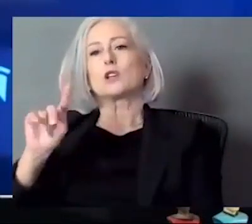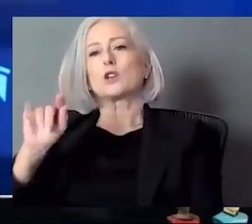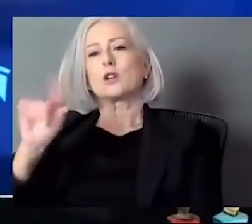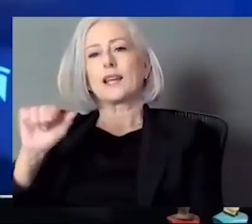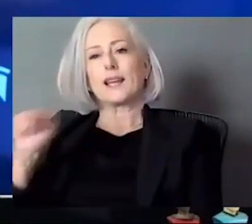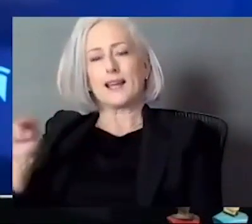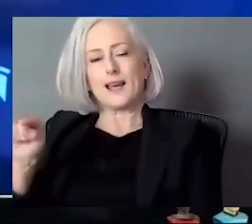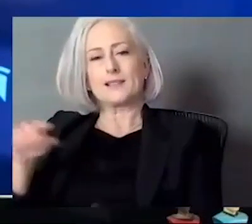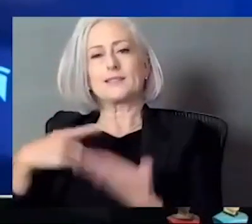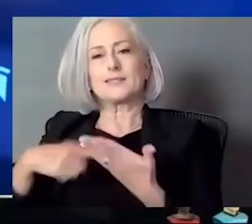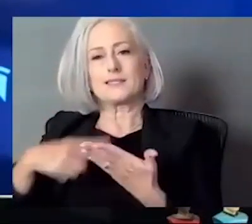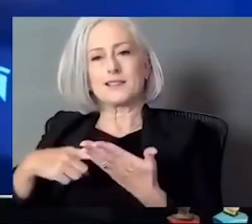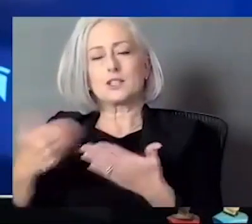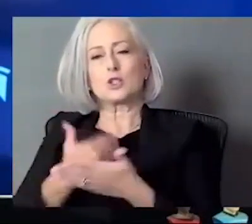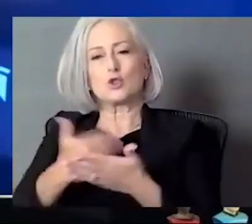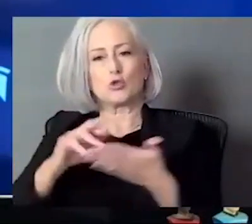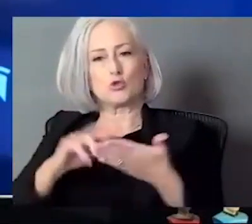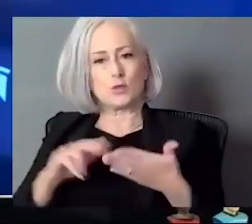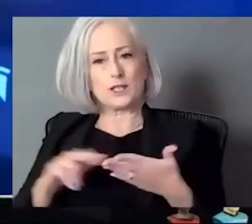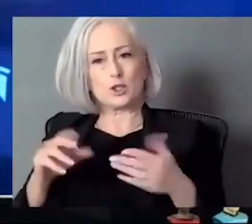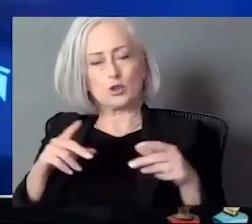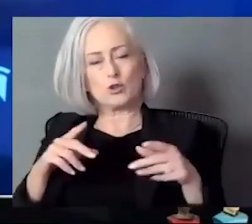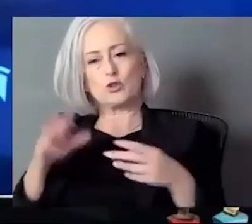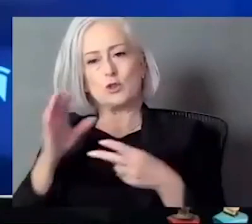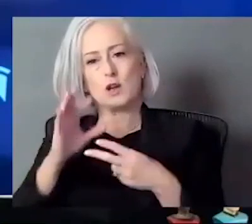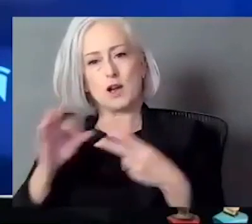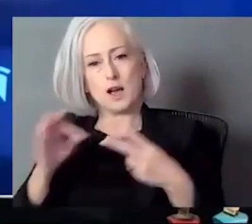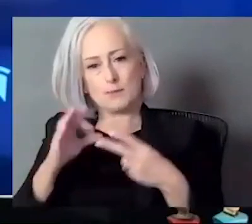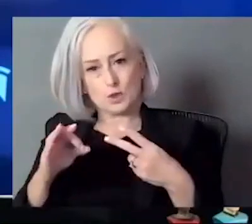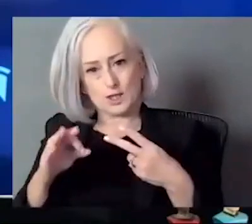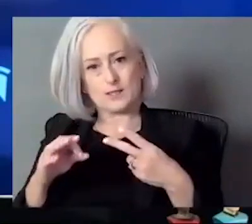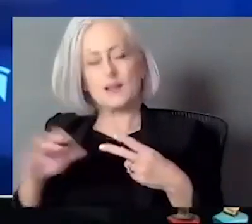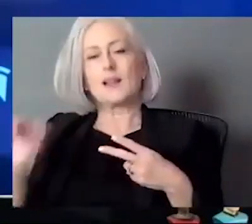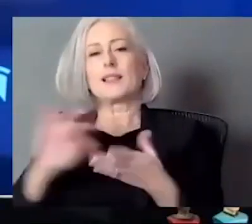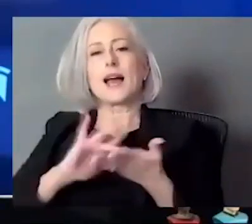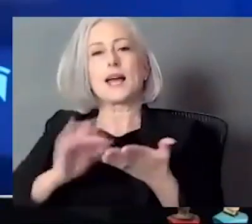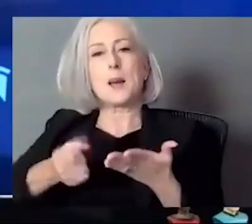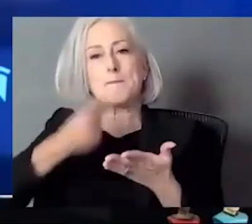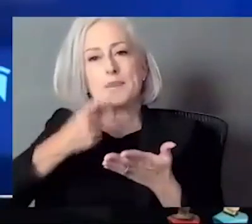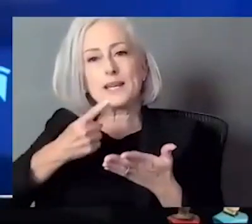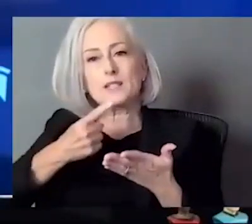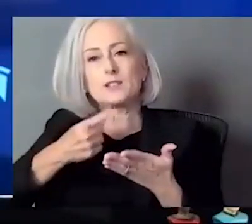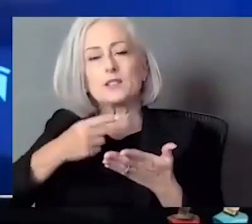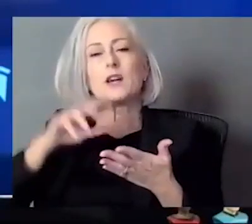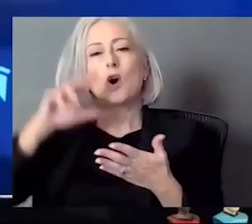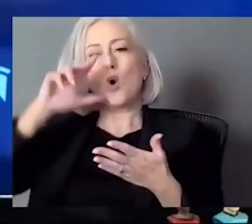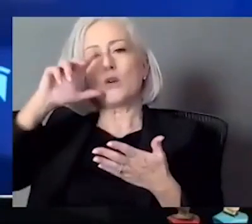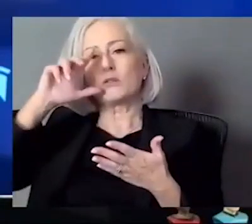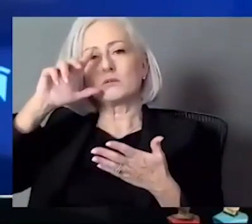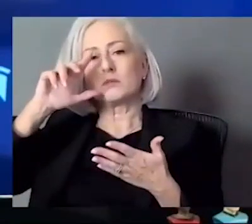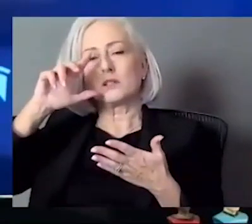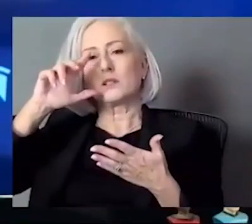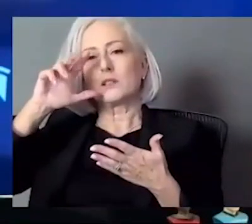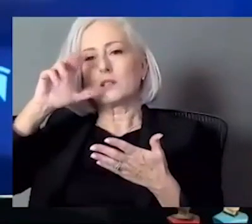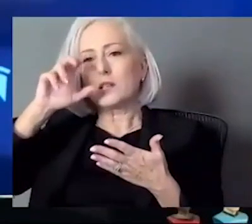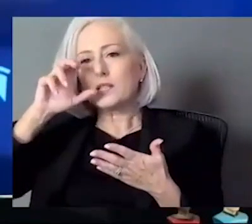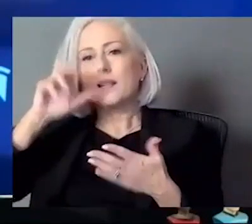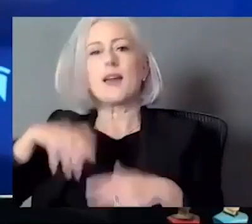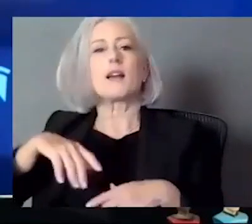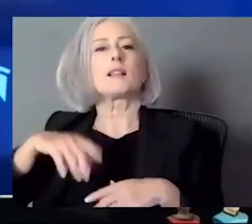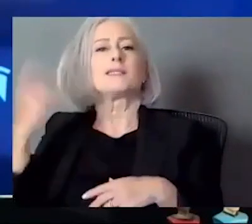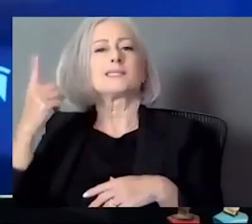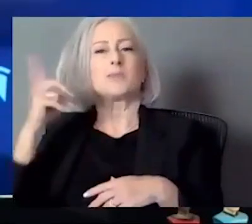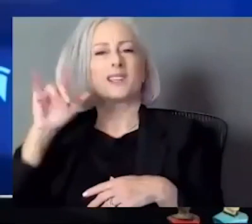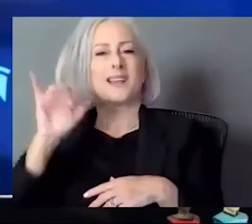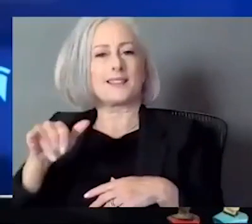opportunities looking at perhaps pills or drugs you can inhale. But that's not been approved yet. It's not even gotten early use